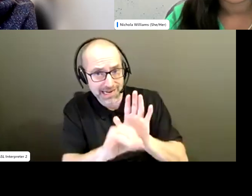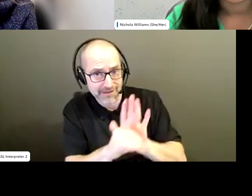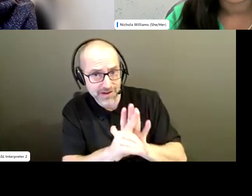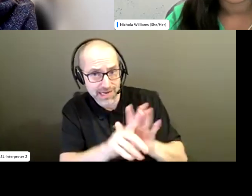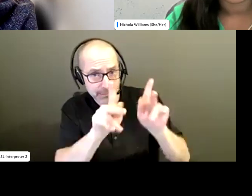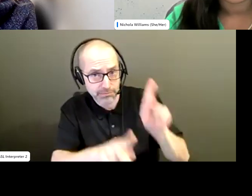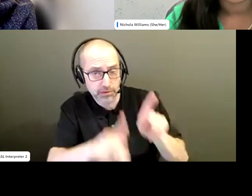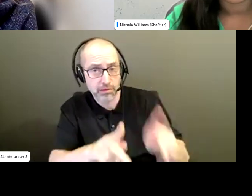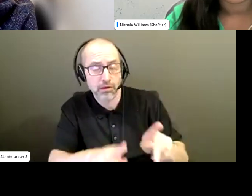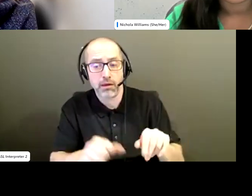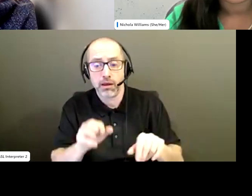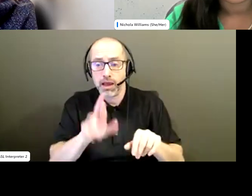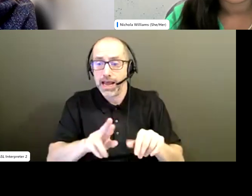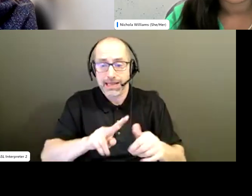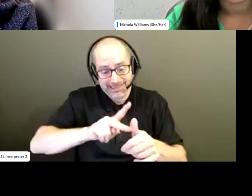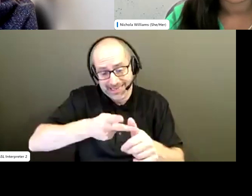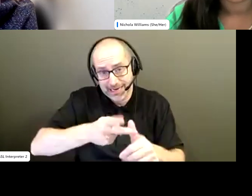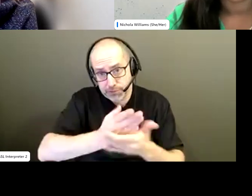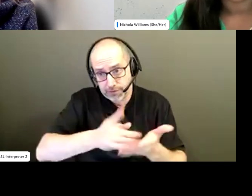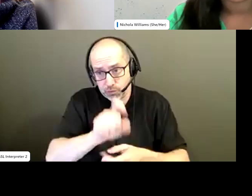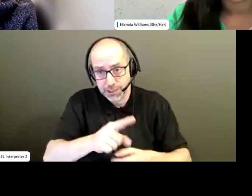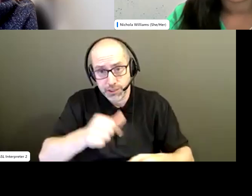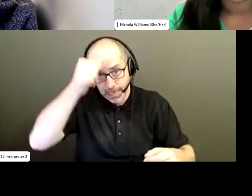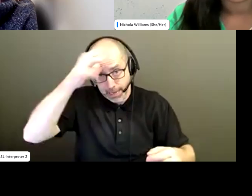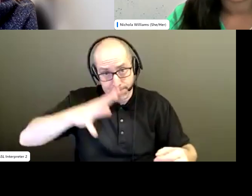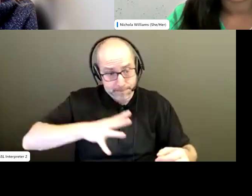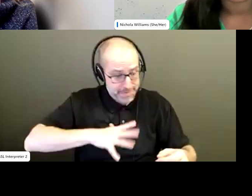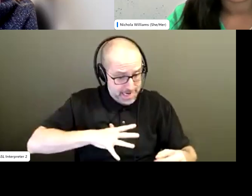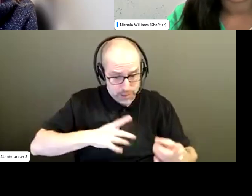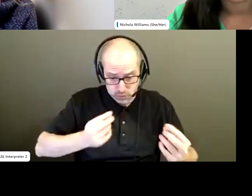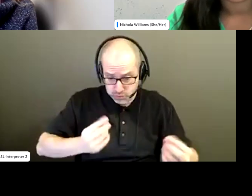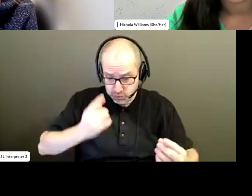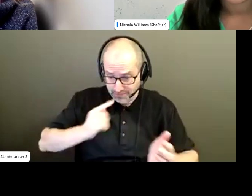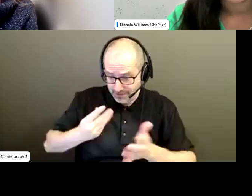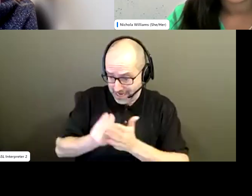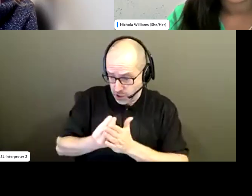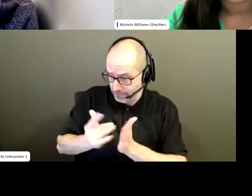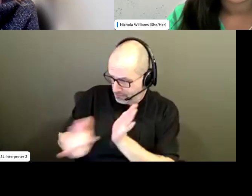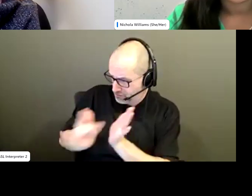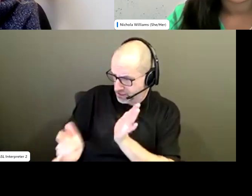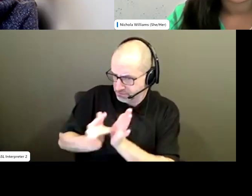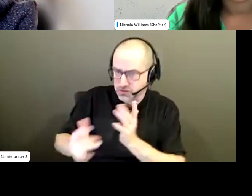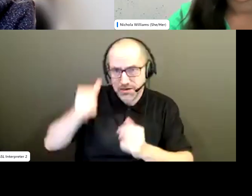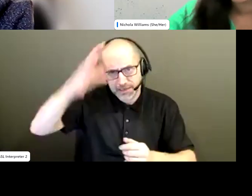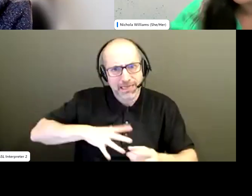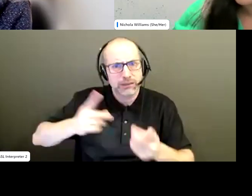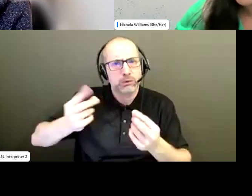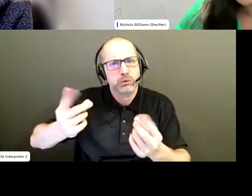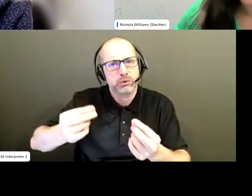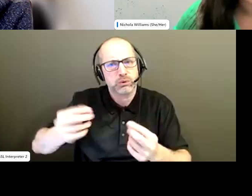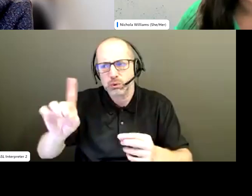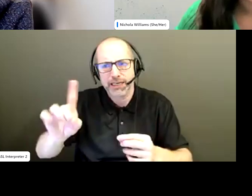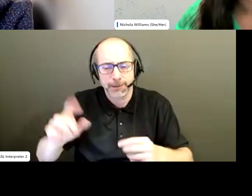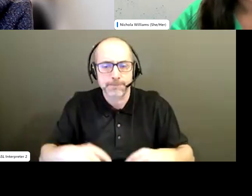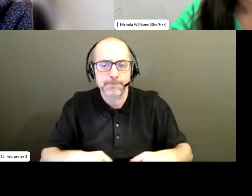where would you refer men to that may be experiencing economic abuse? For sure, yeah. We support